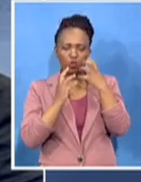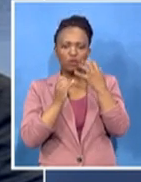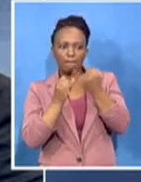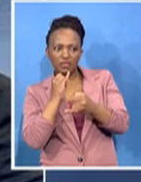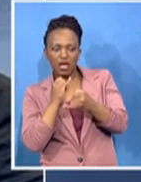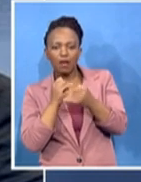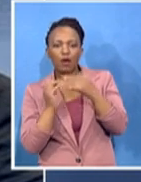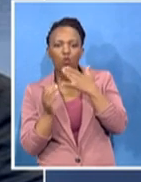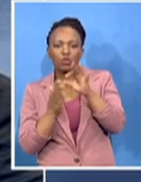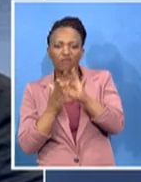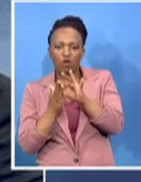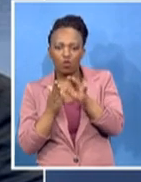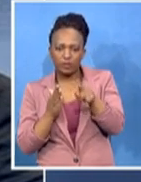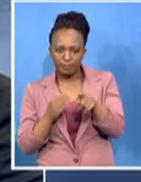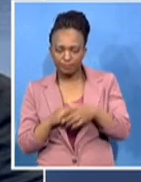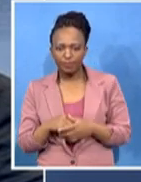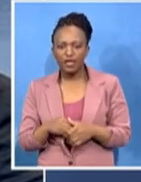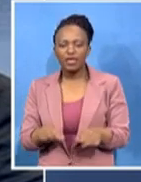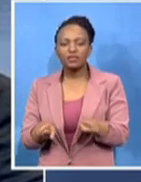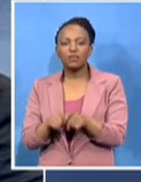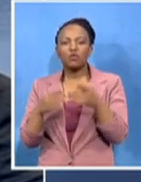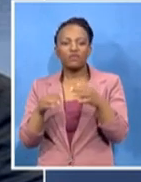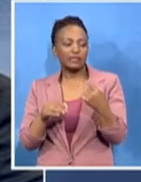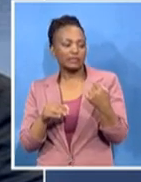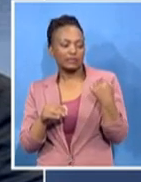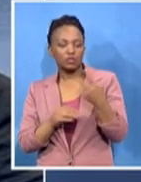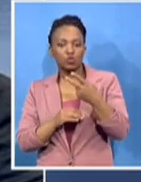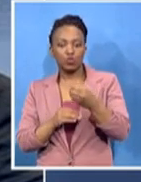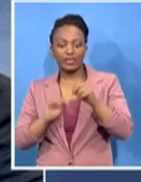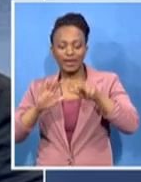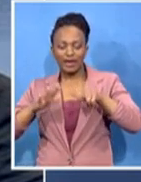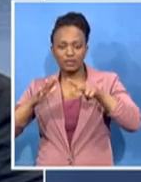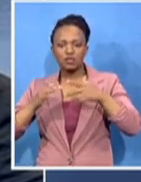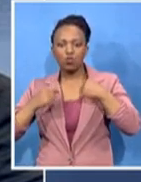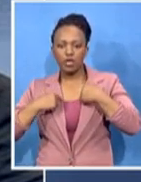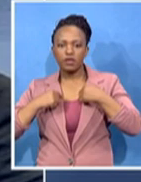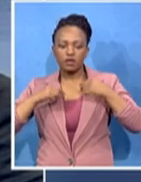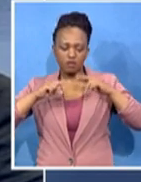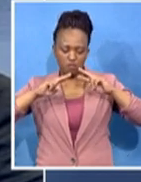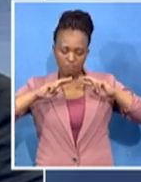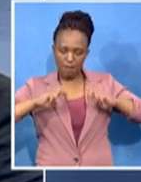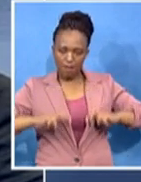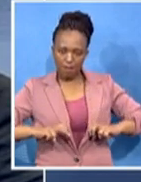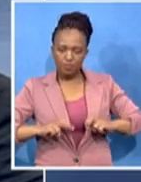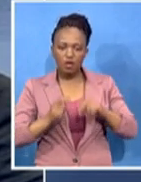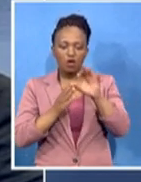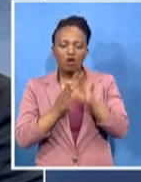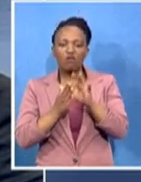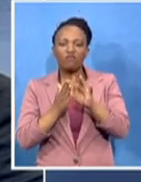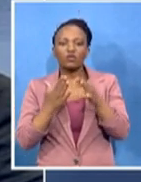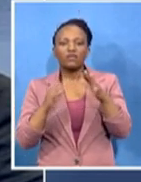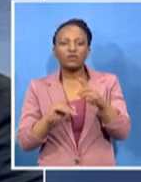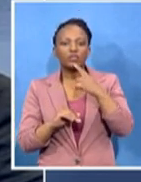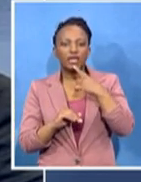conducted a study in 2018, that voters told us that they use party logos as primary identifier. They don't